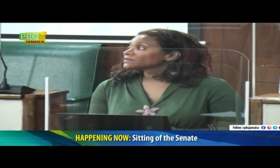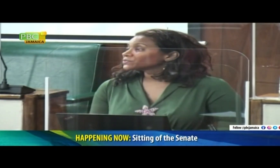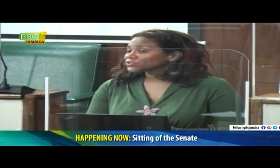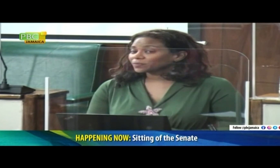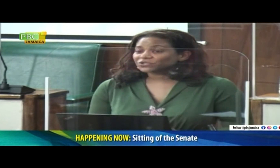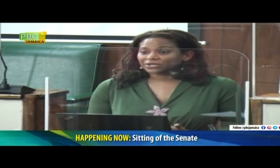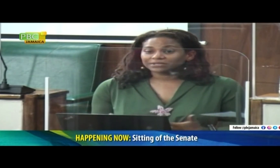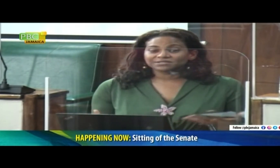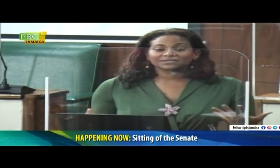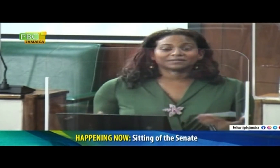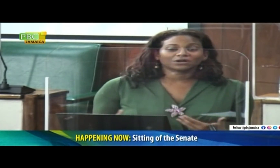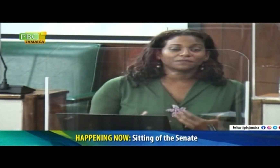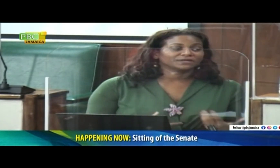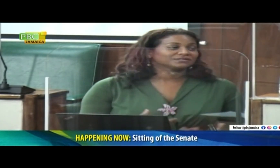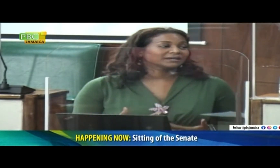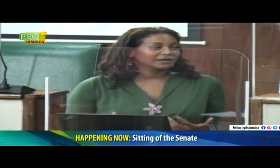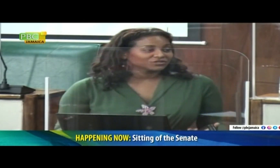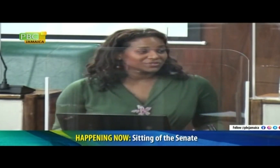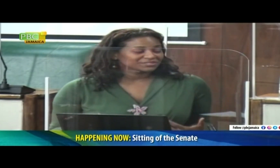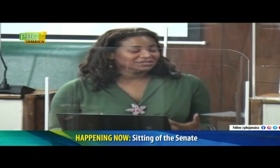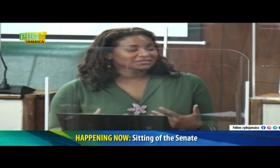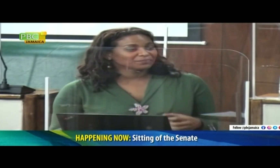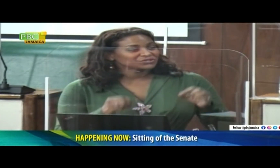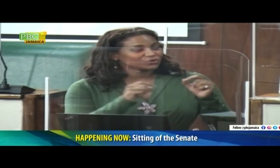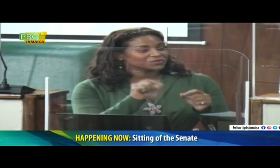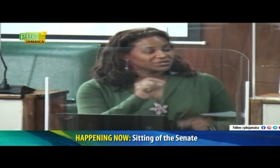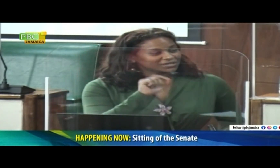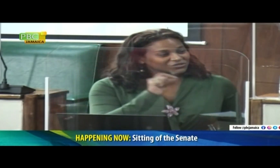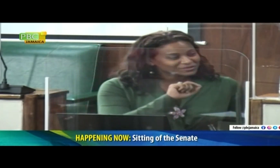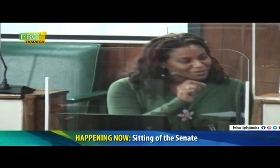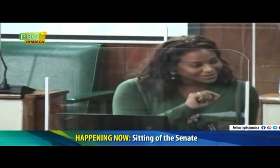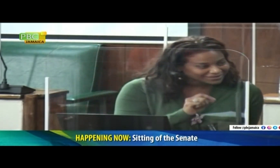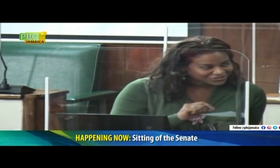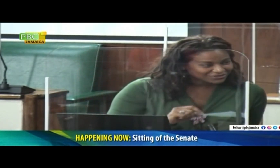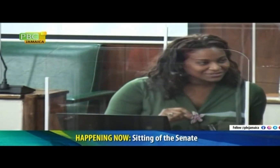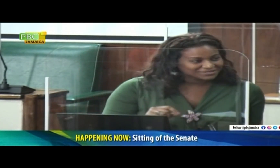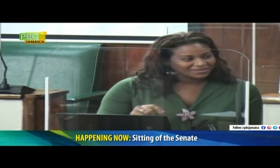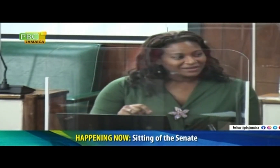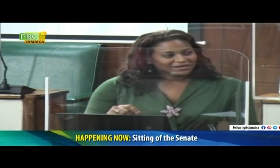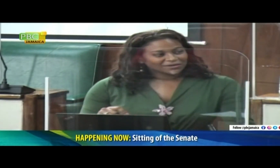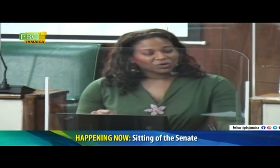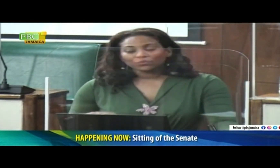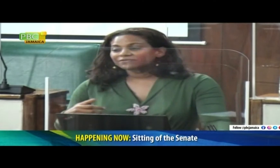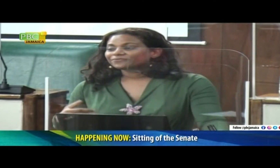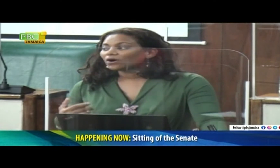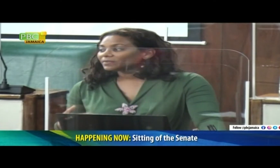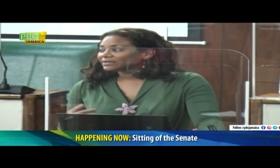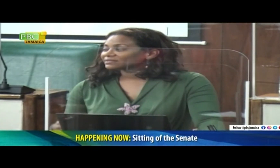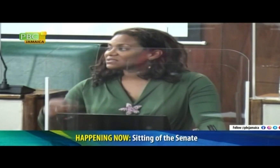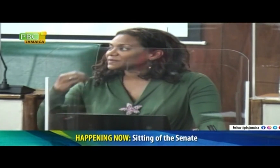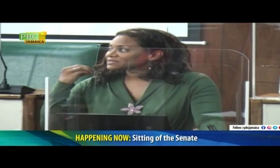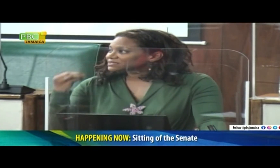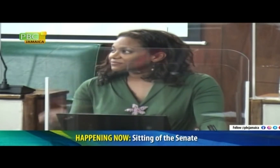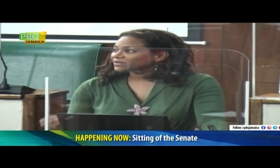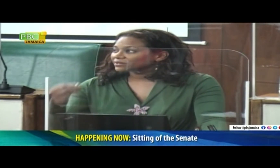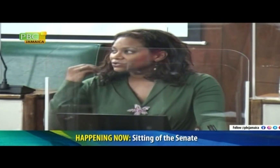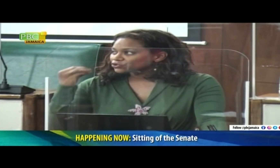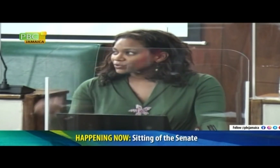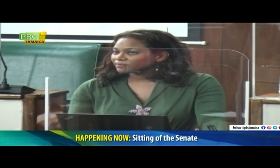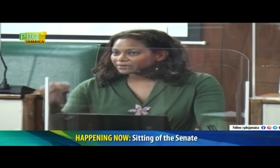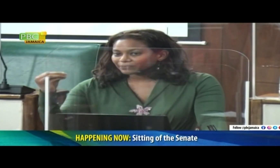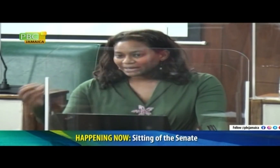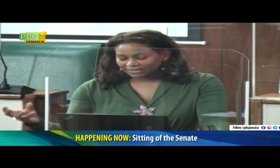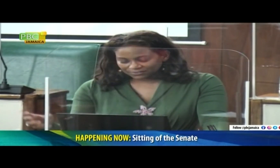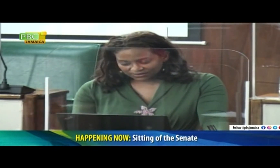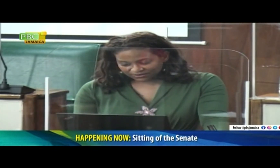personal prescription, and this is the thing of being a psychiatrist, it's not a prescription, it's not just medications, but we formulate specific